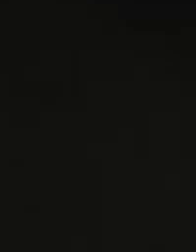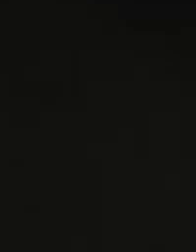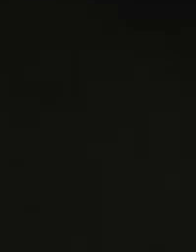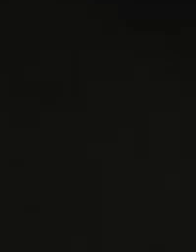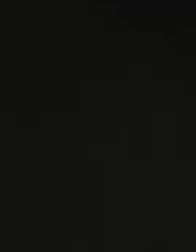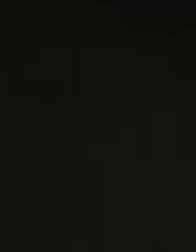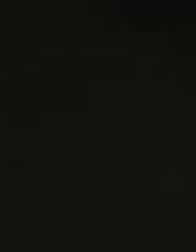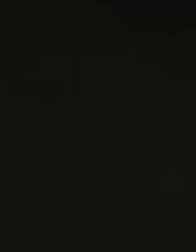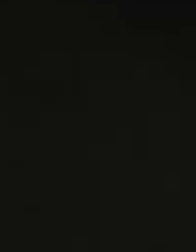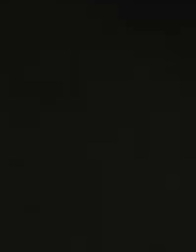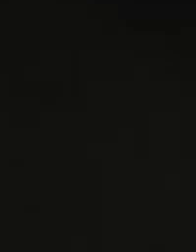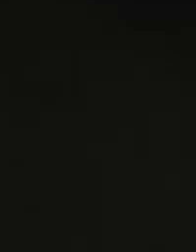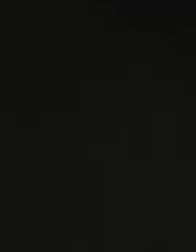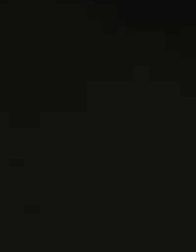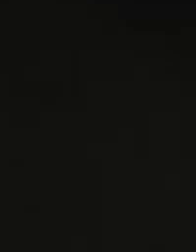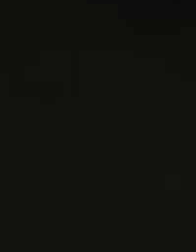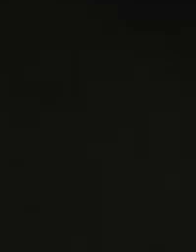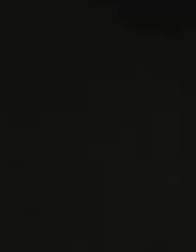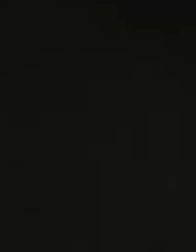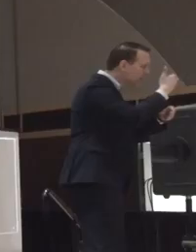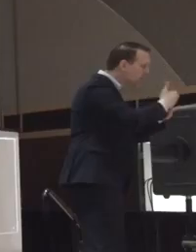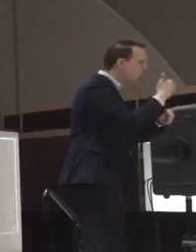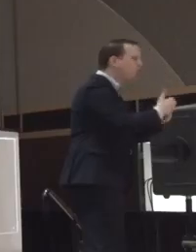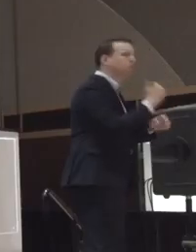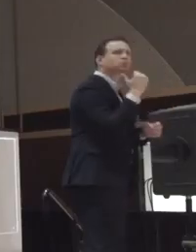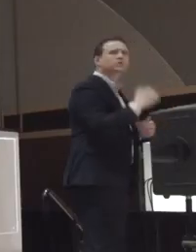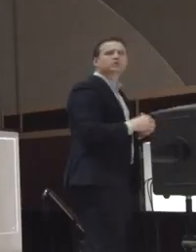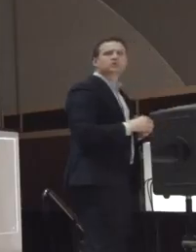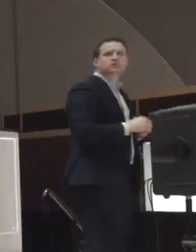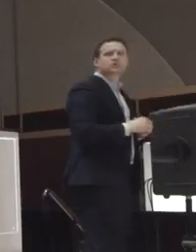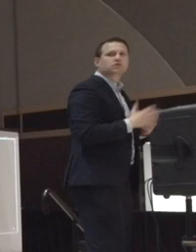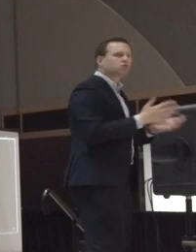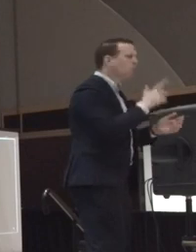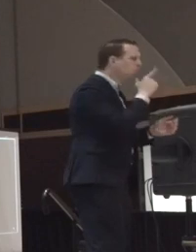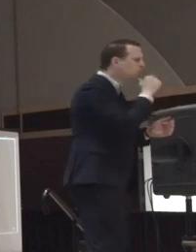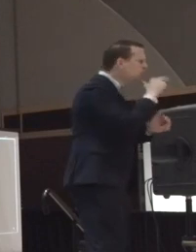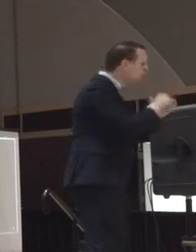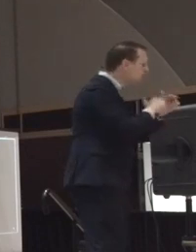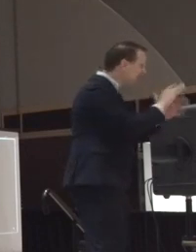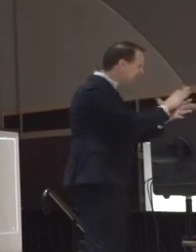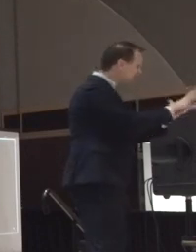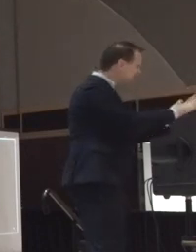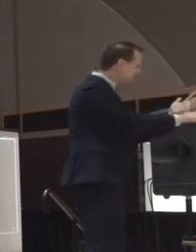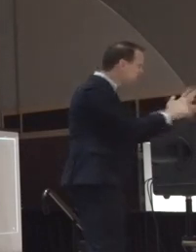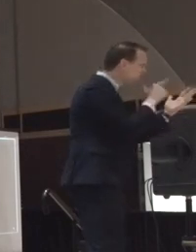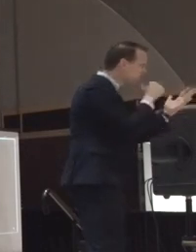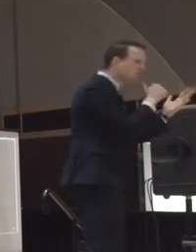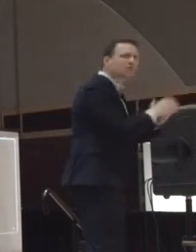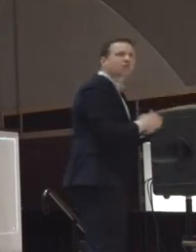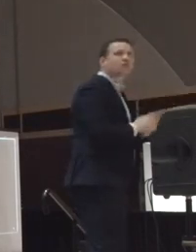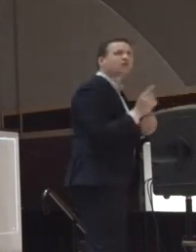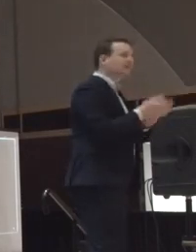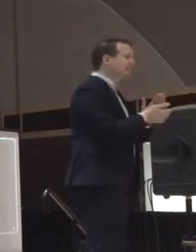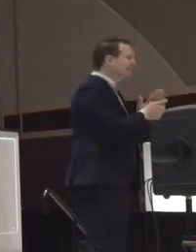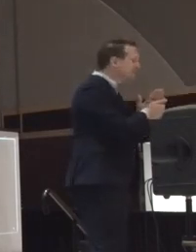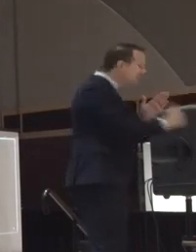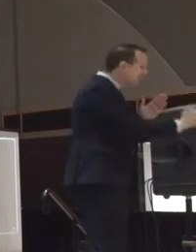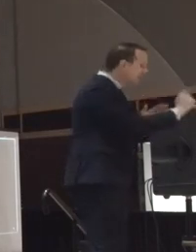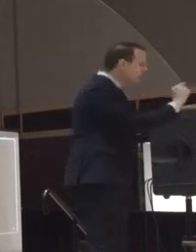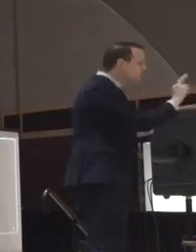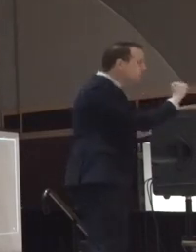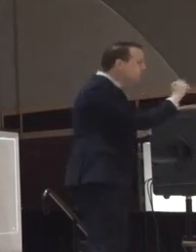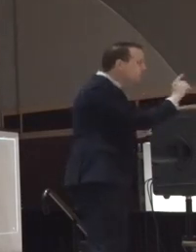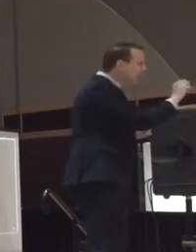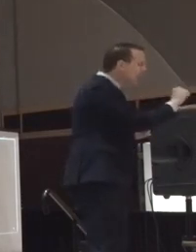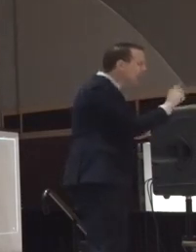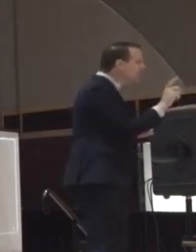would support these beautiful windows. Well, who built this stuff? They were skilled trades. They